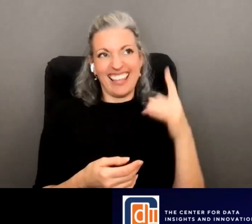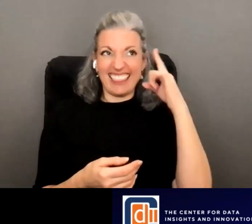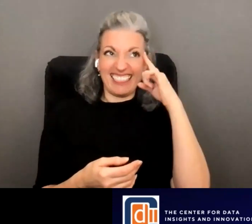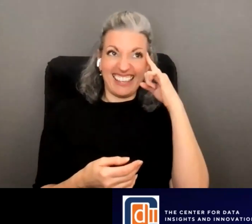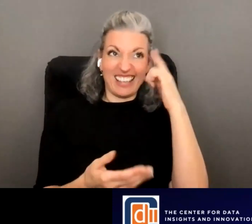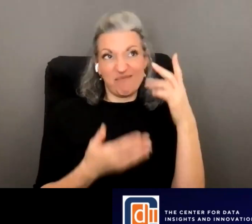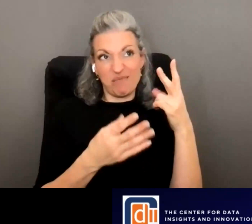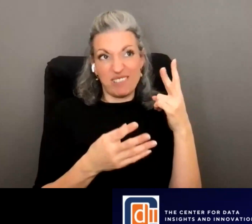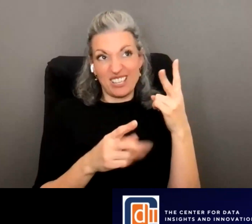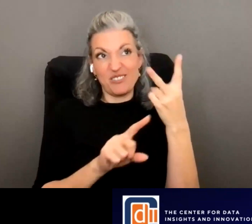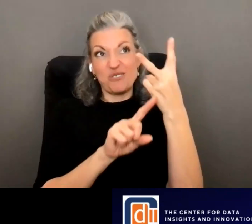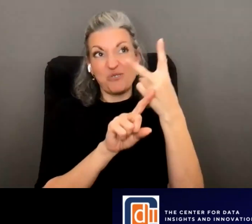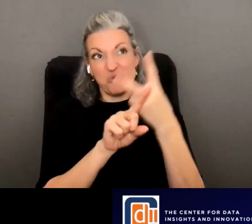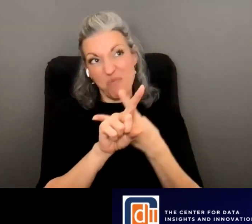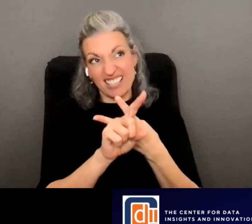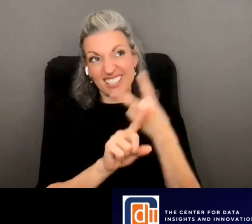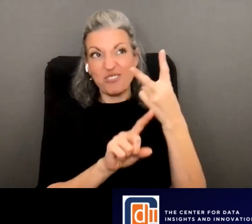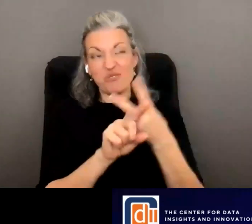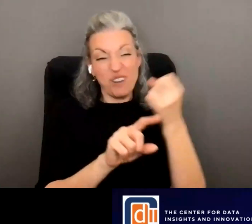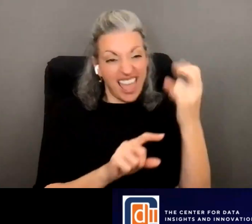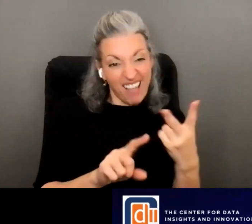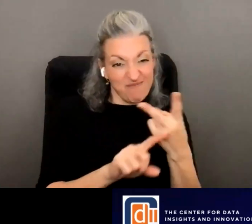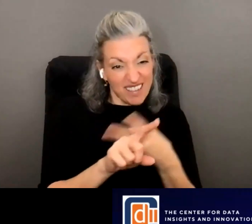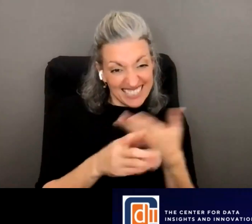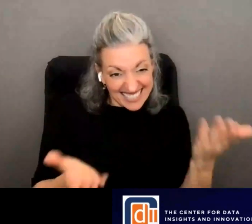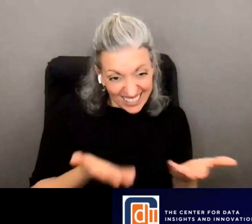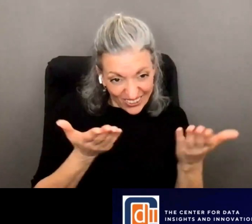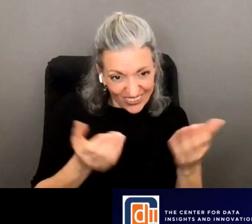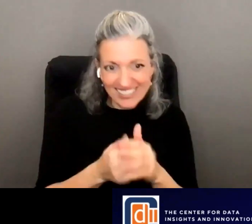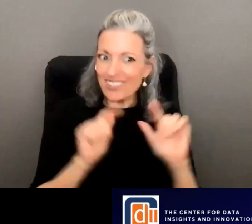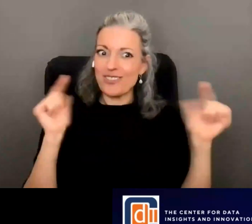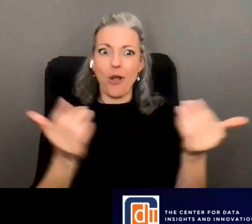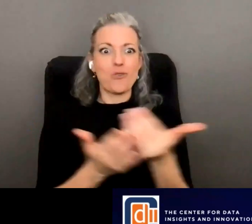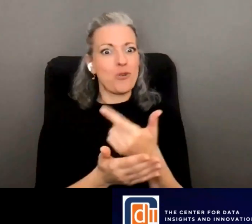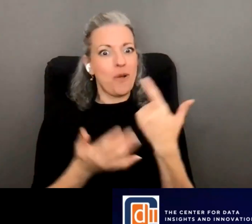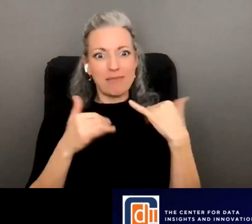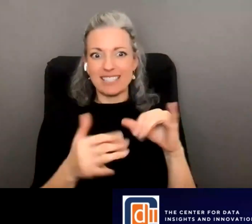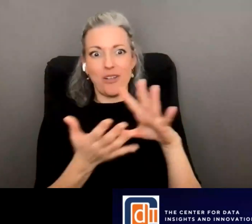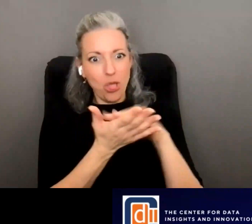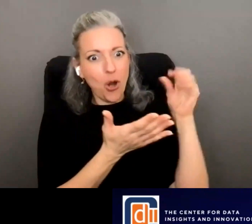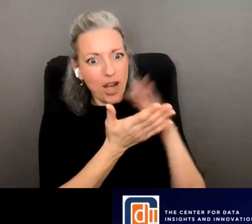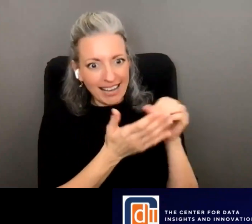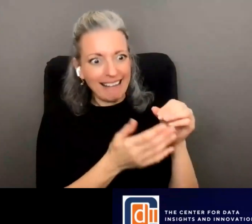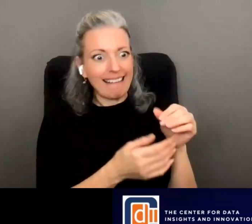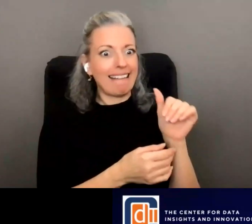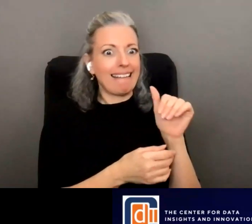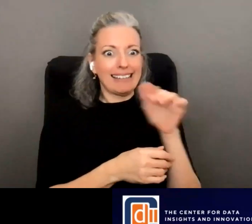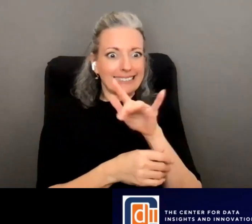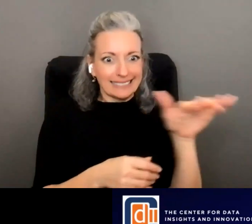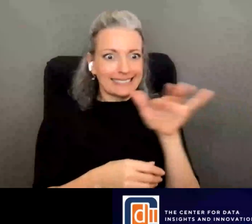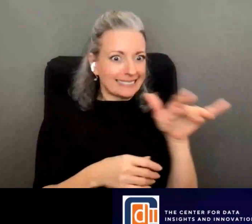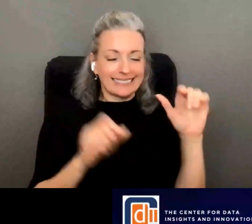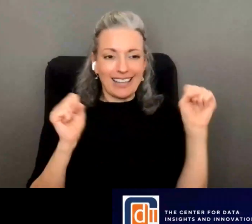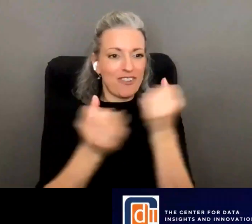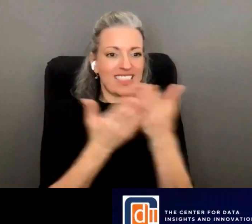about 2.5 months and new to state service. So it's all new. I'm still learning all the acronyms. So bear with